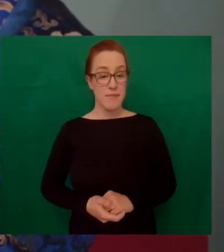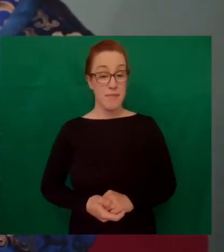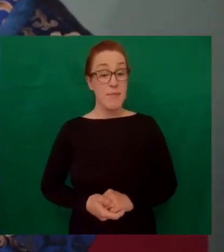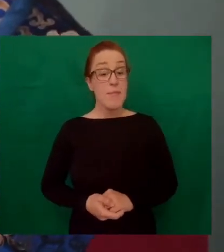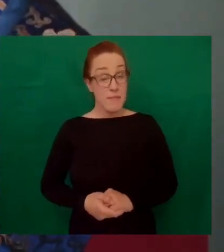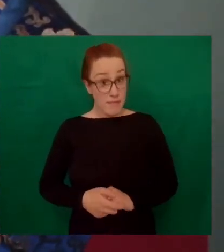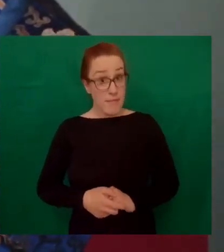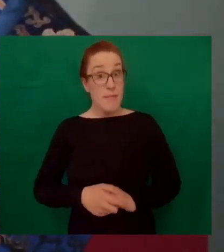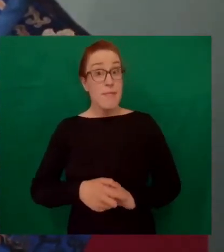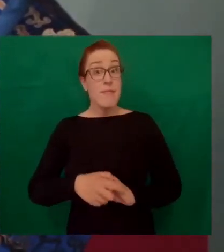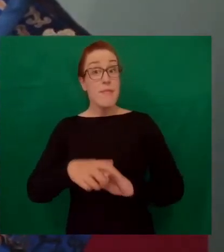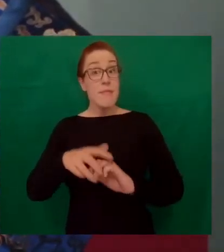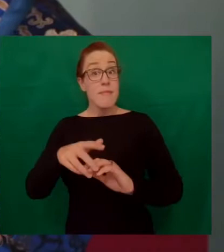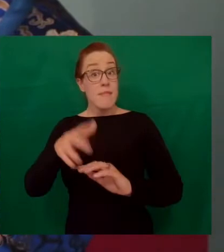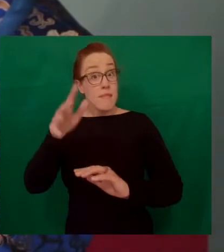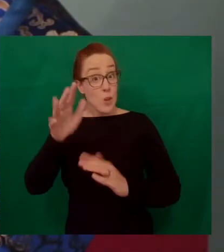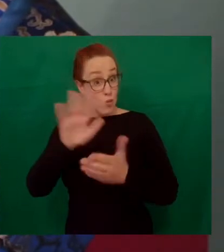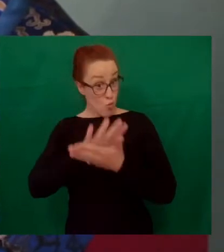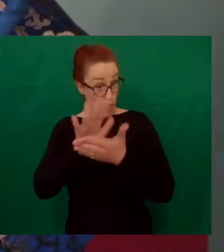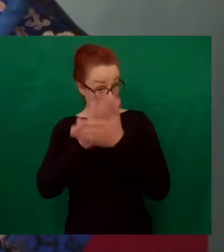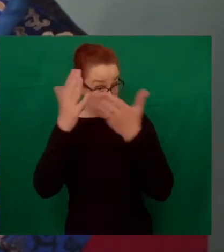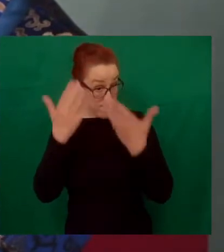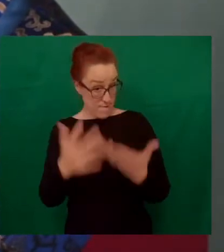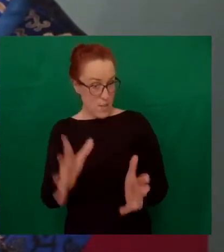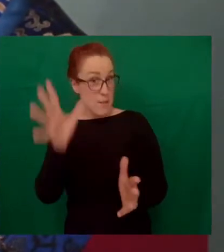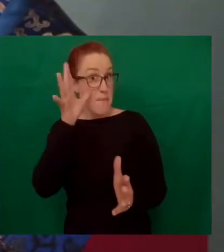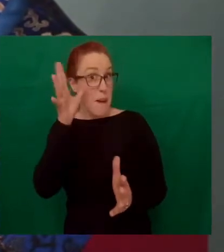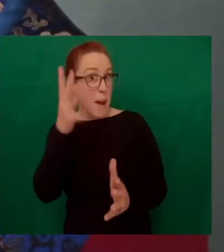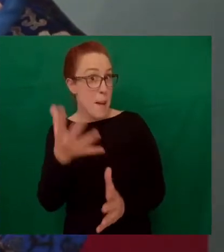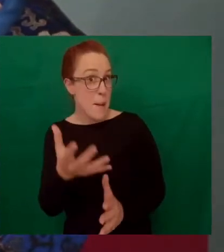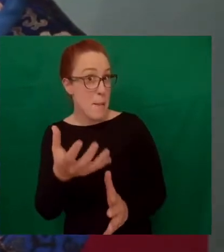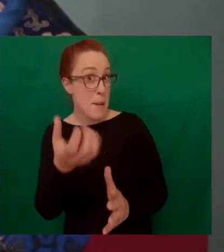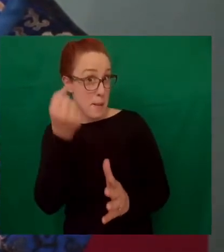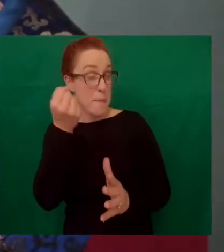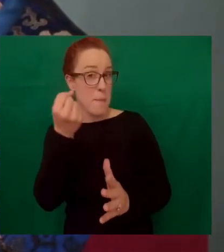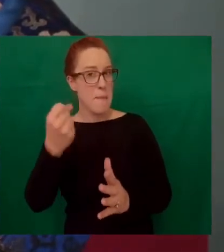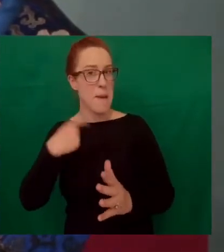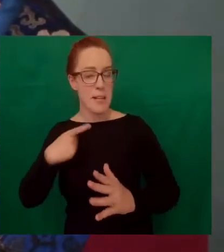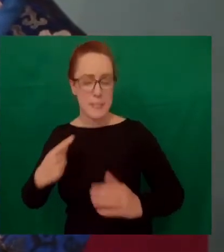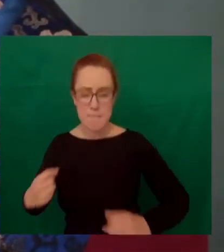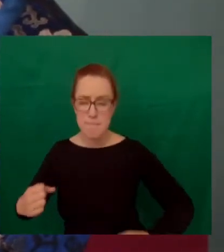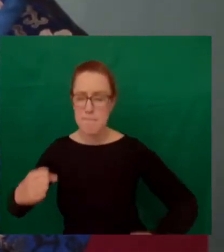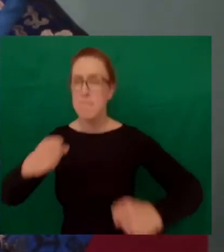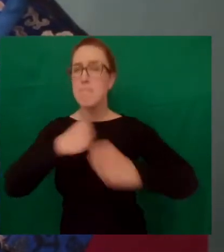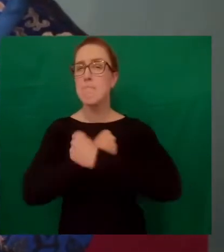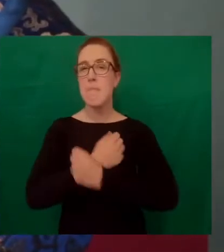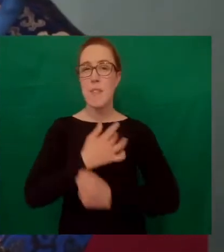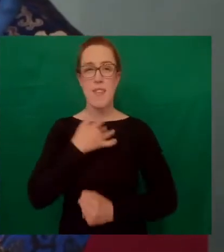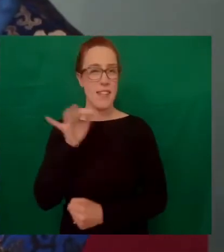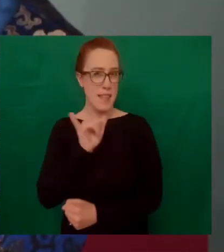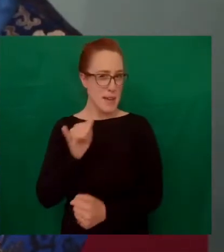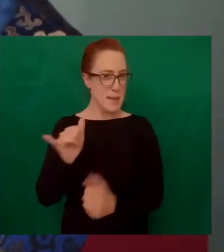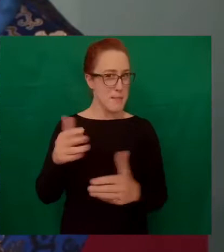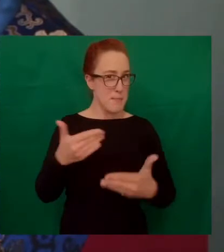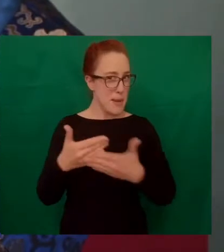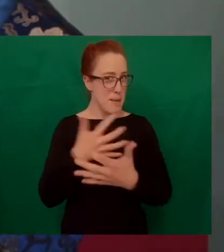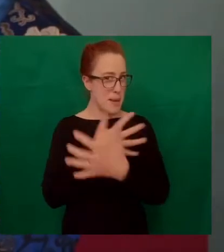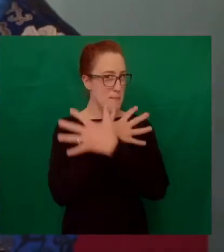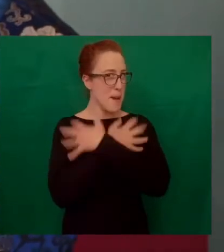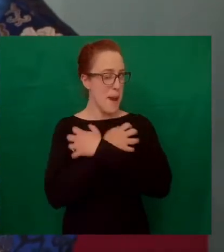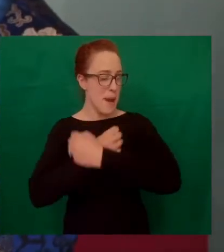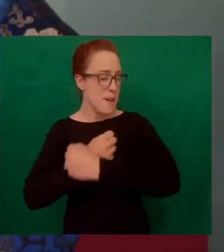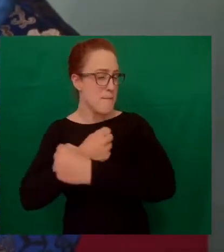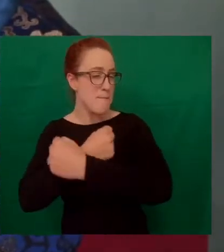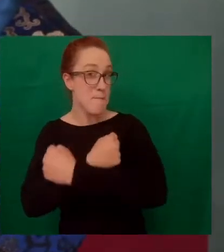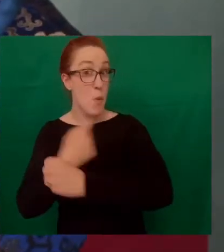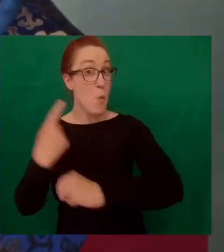When Maddie picks me up from school, I get a great big bear hug. Now I know how baby bears feel. One day on our